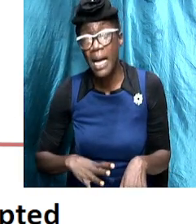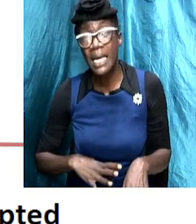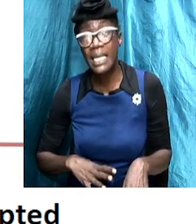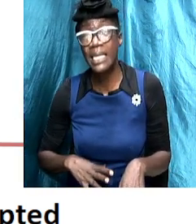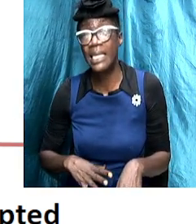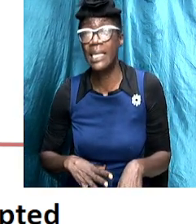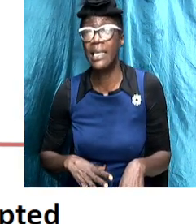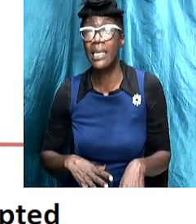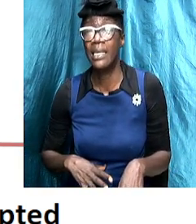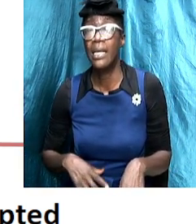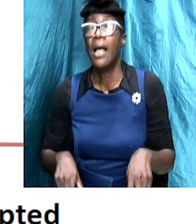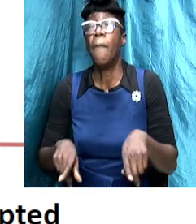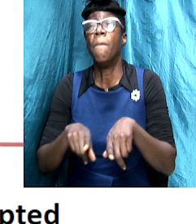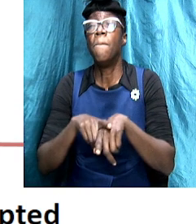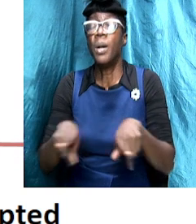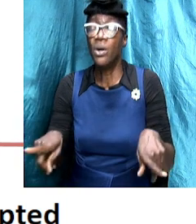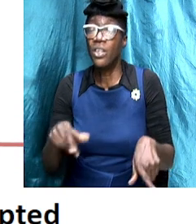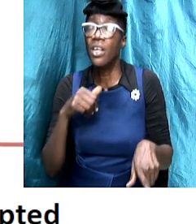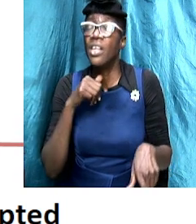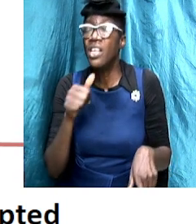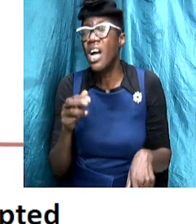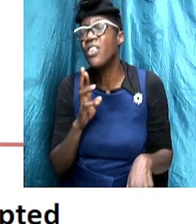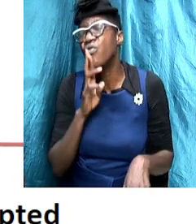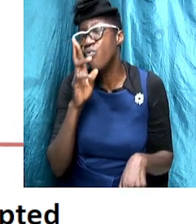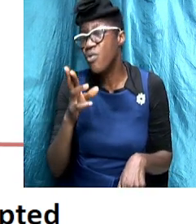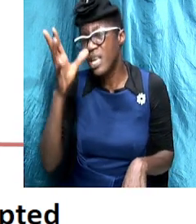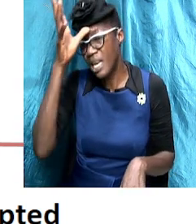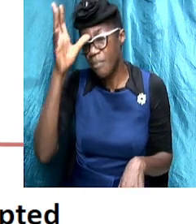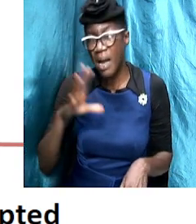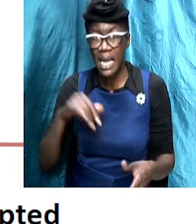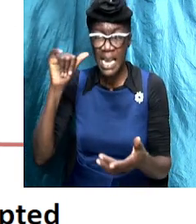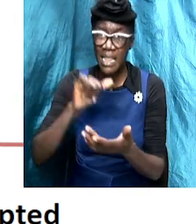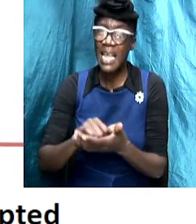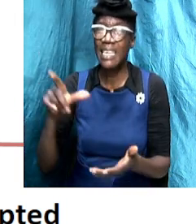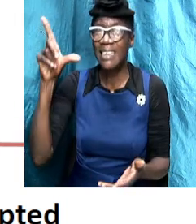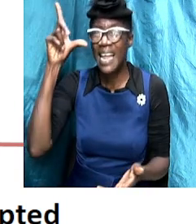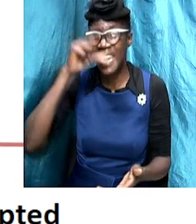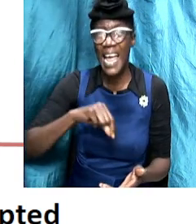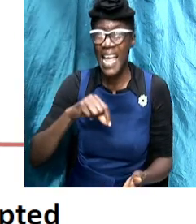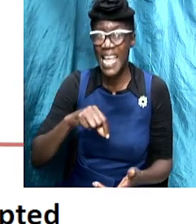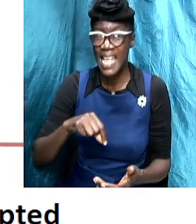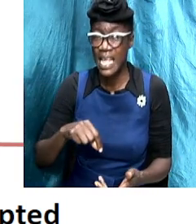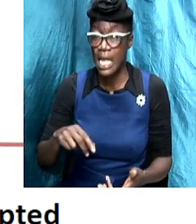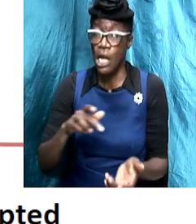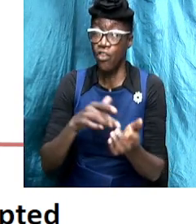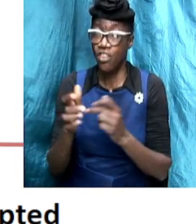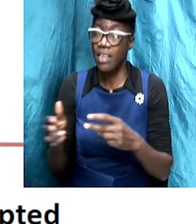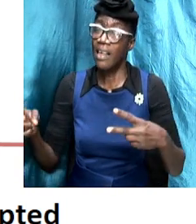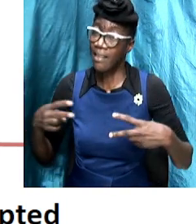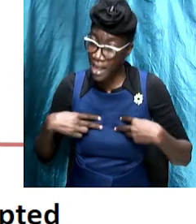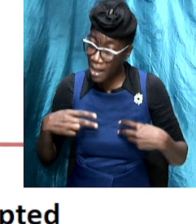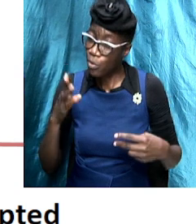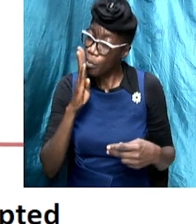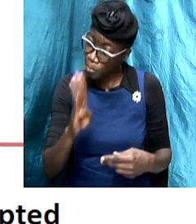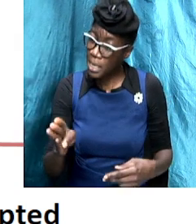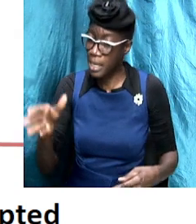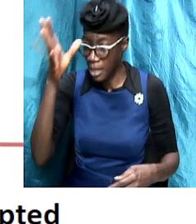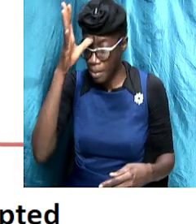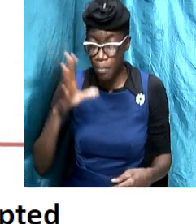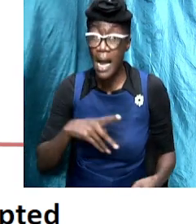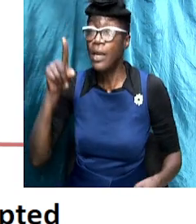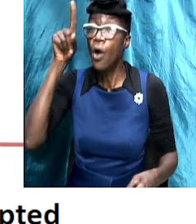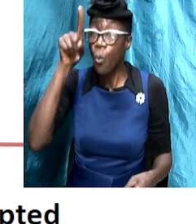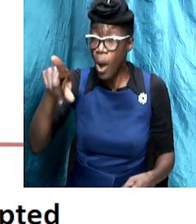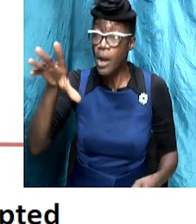Testament, he appeared like a man, but he was not really a man. That's a lie. He had to be man. He was 100% man. As a matter of fact,